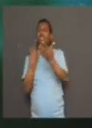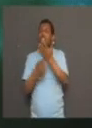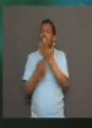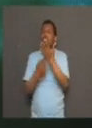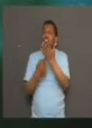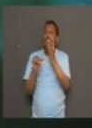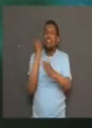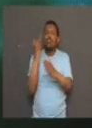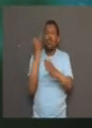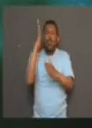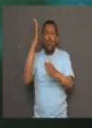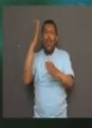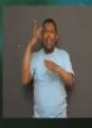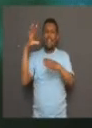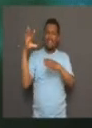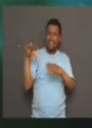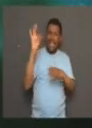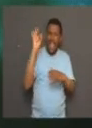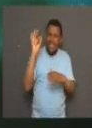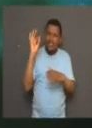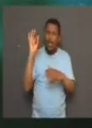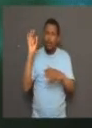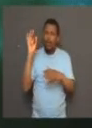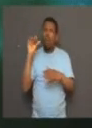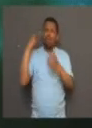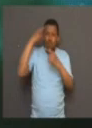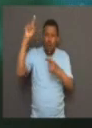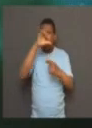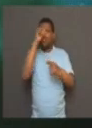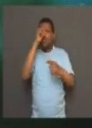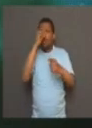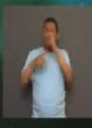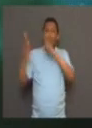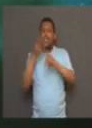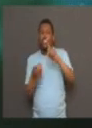take for Ethiopia's population to double?